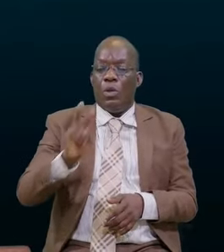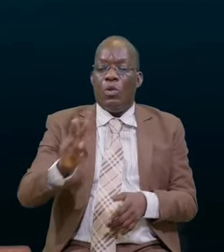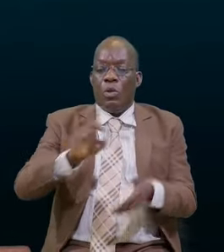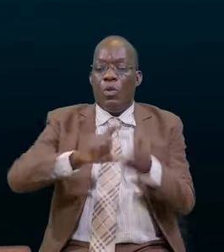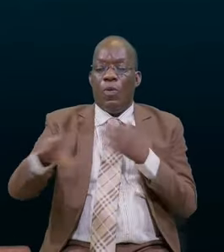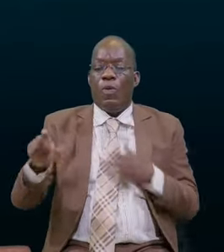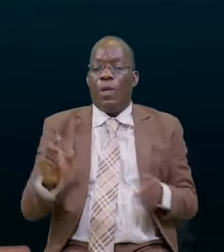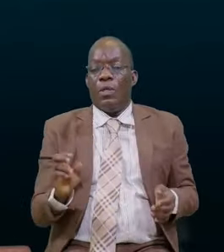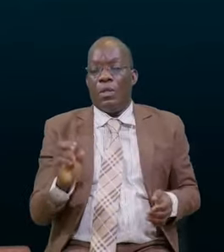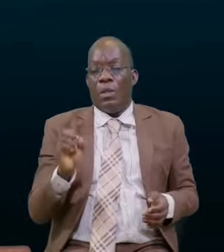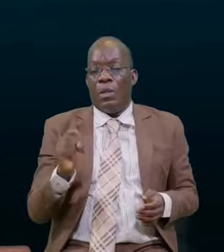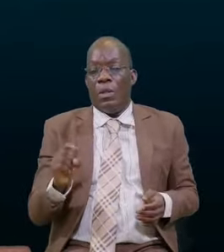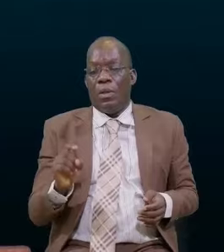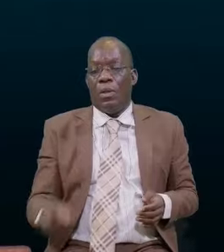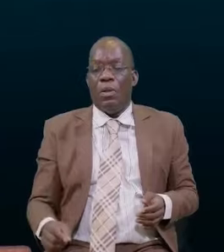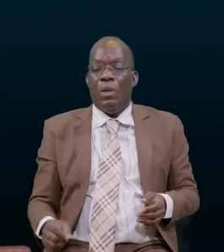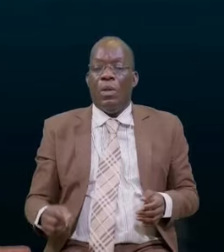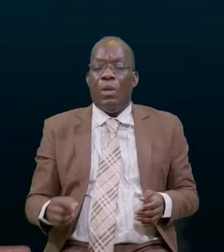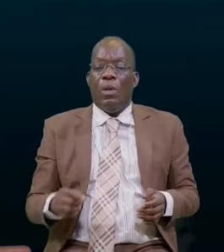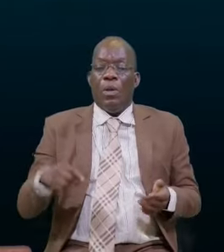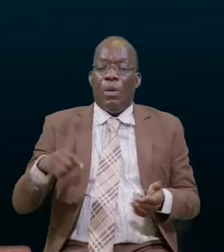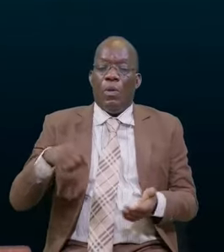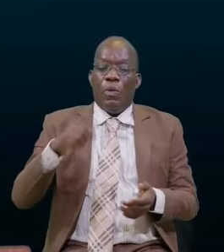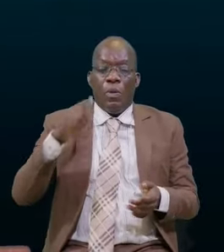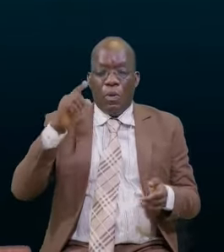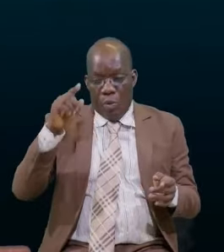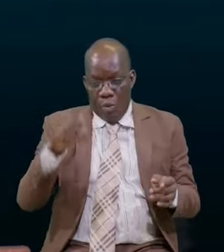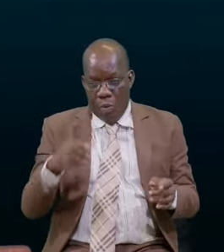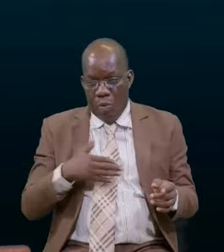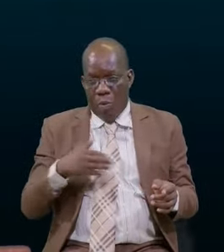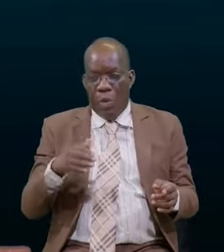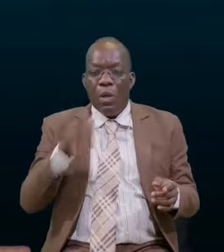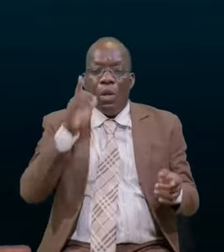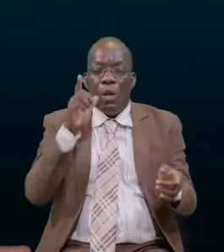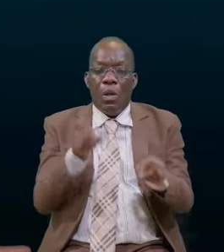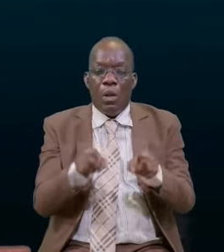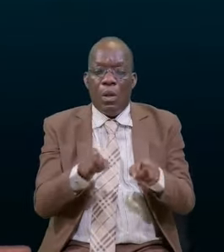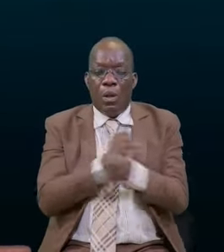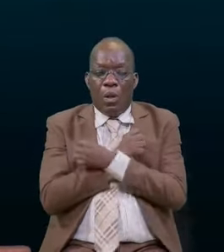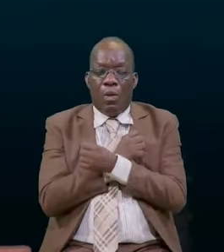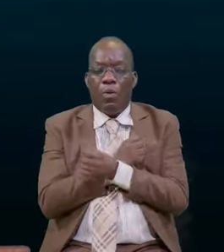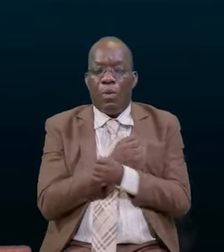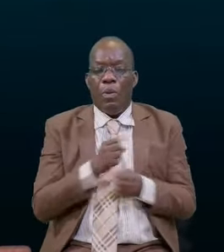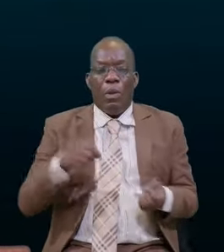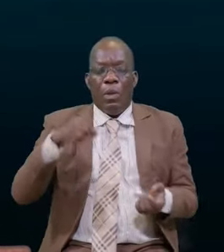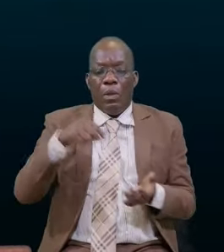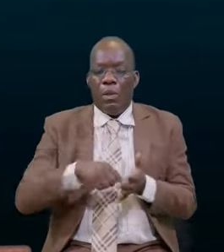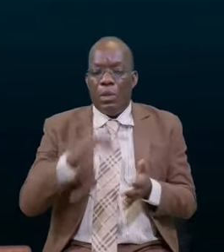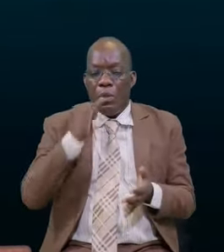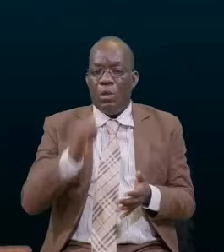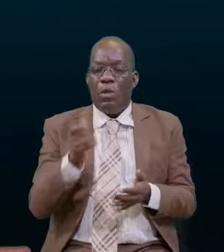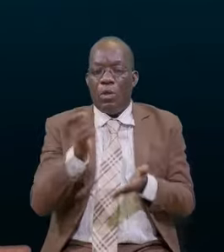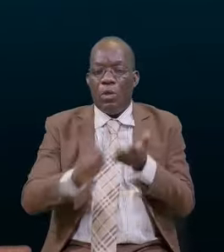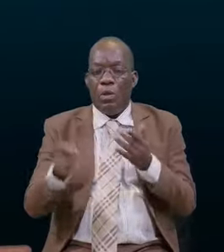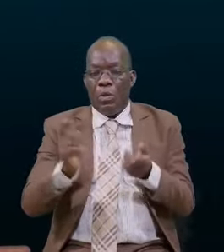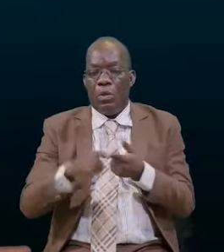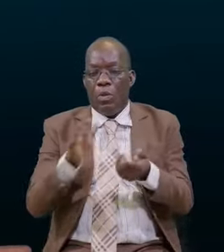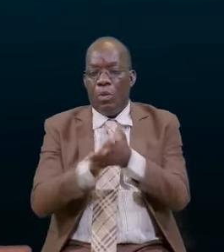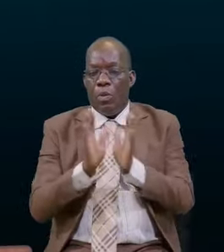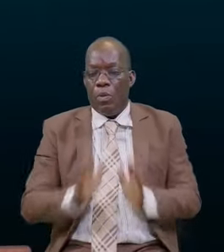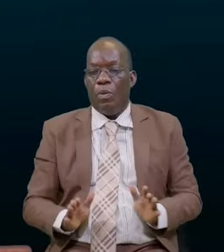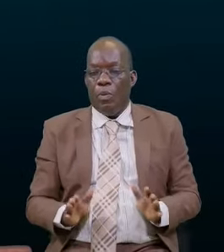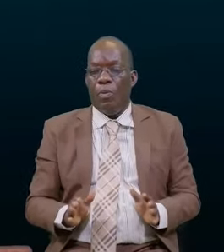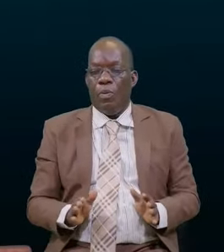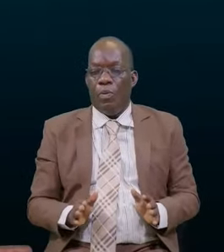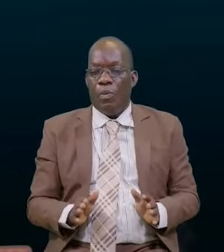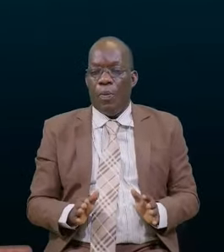beloved these are is written to the Believers those who are what have been come children of God they saying their names